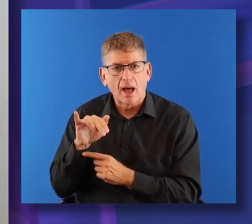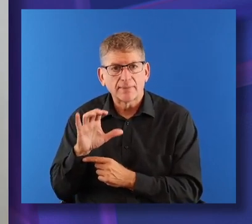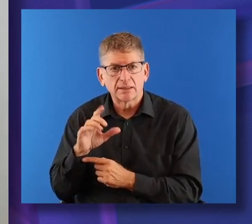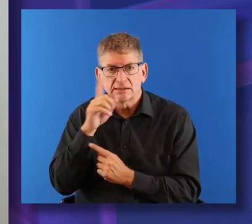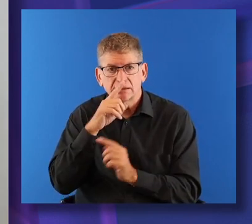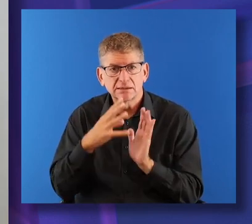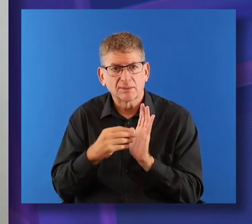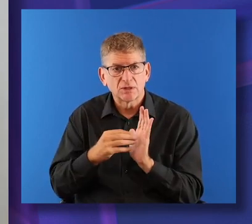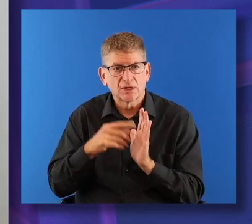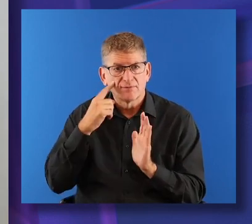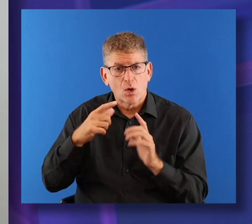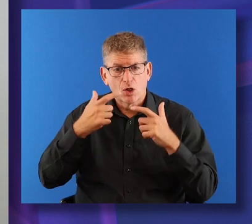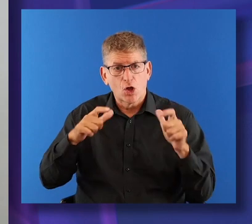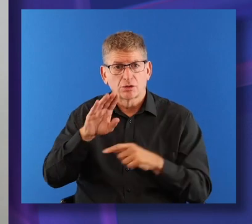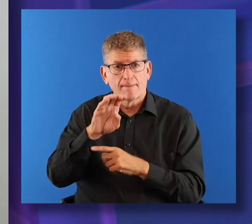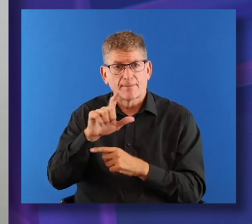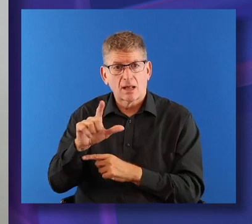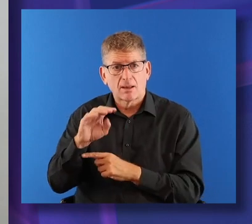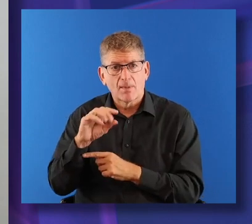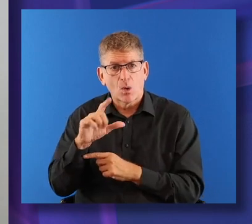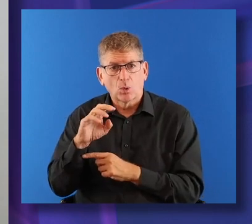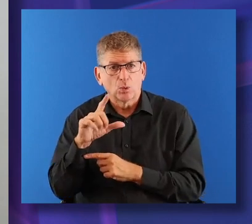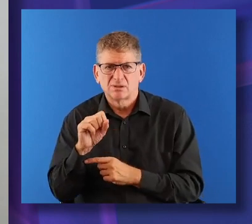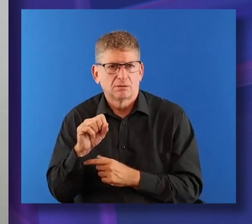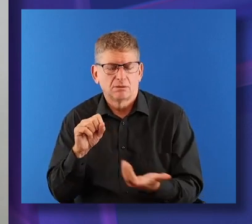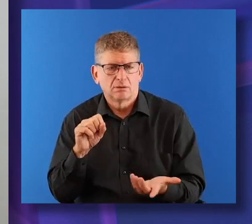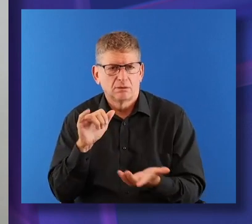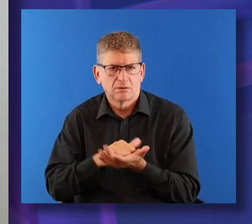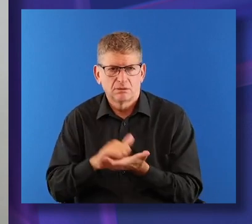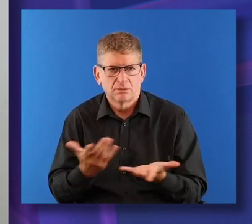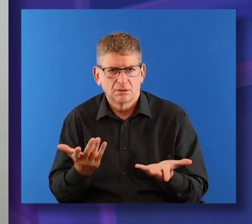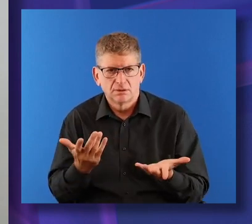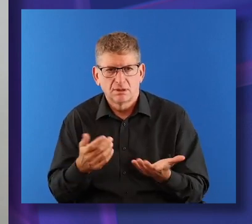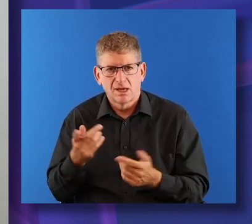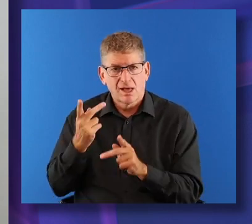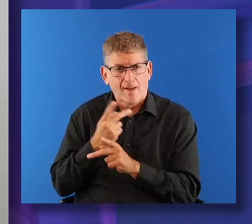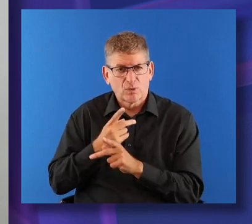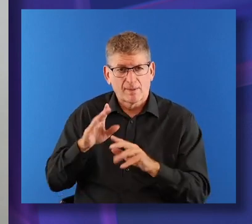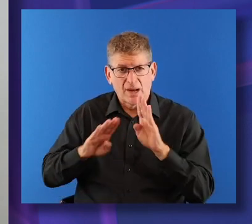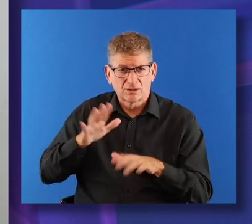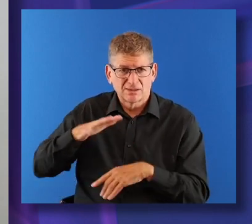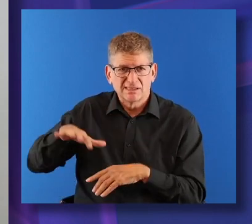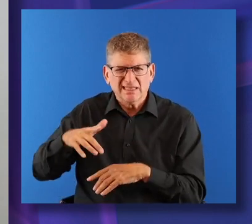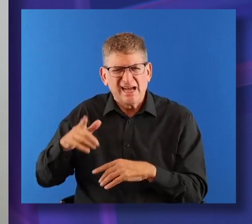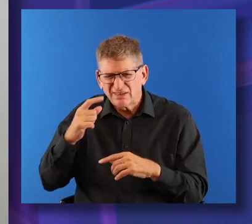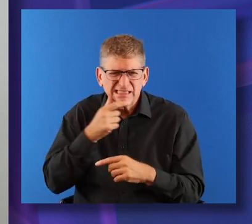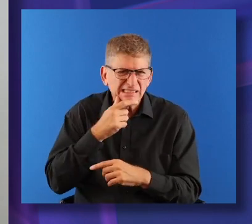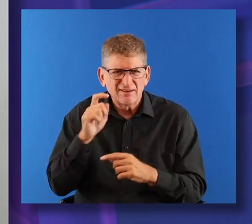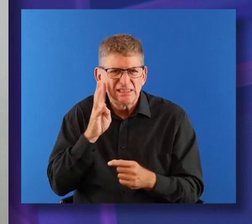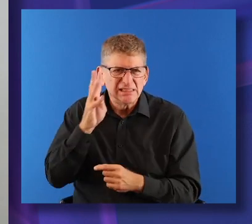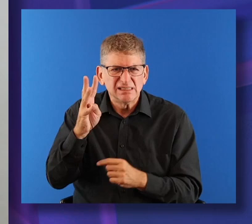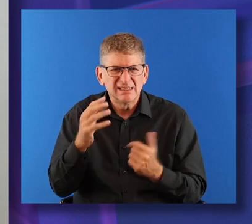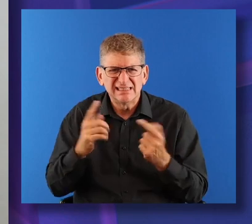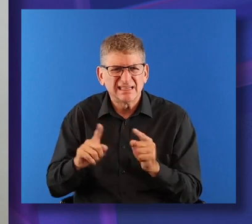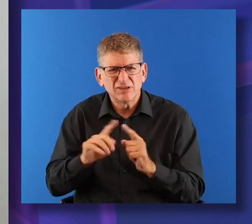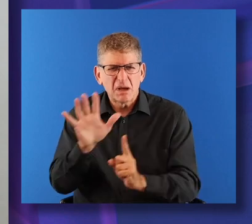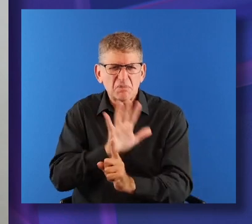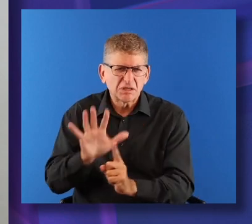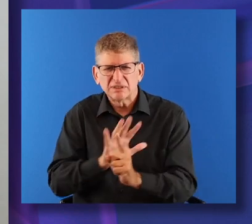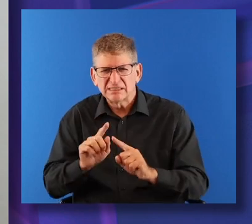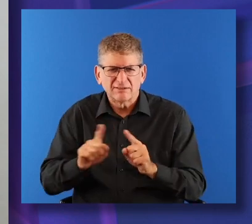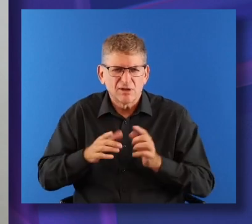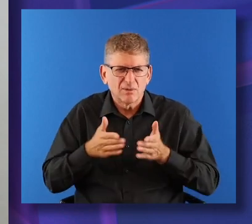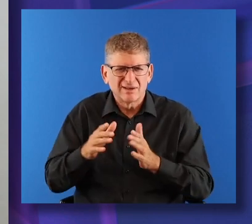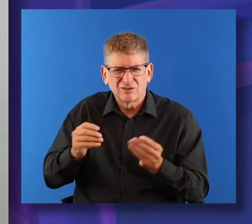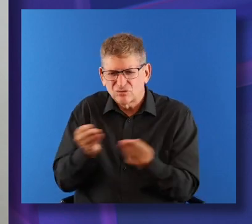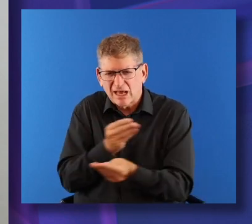biologists have therefore come up with many approximate methods to trade off the efficiency and accuracy, such as heuristically